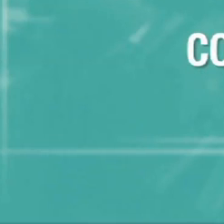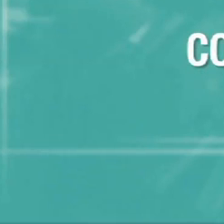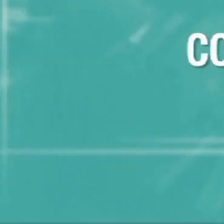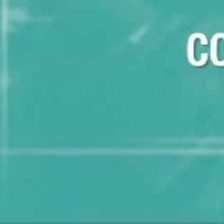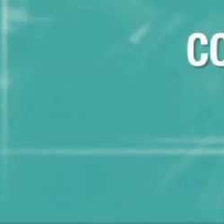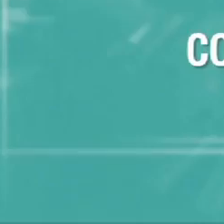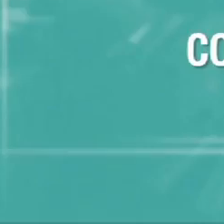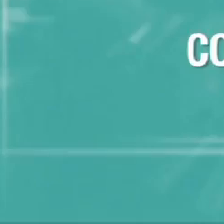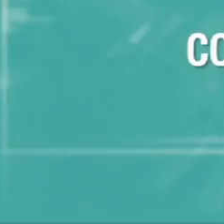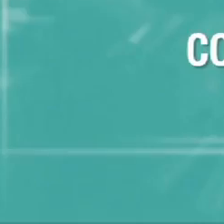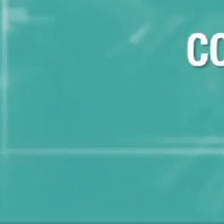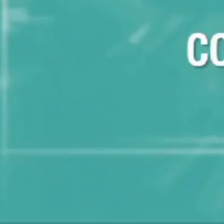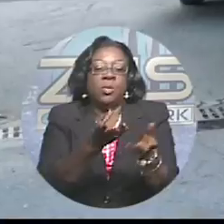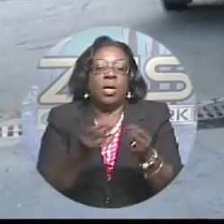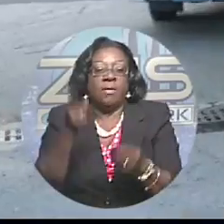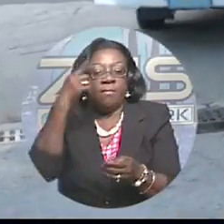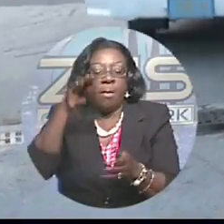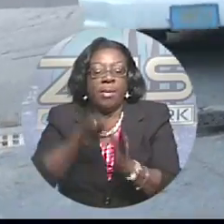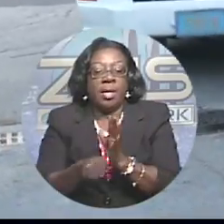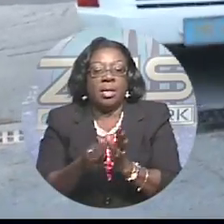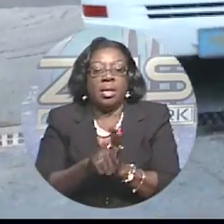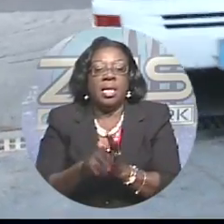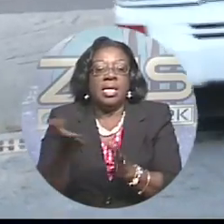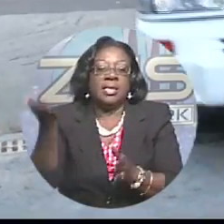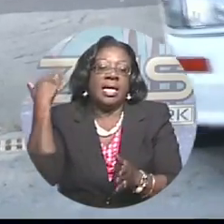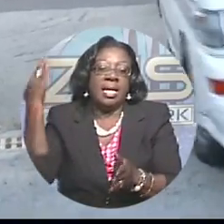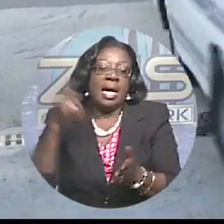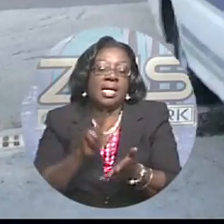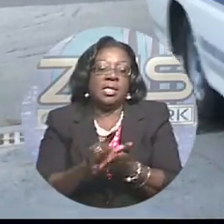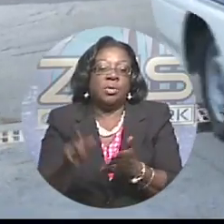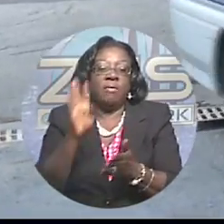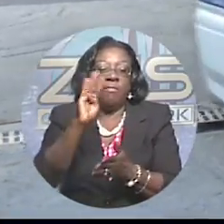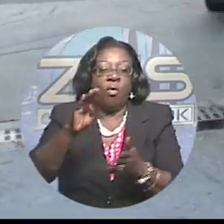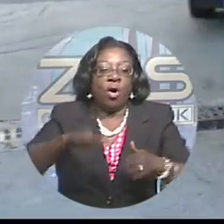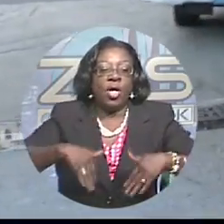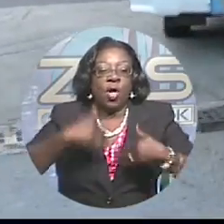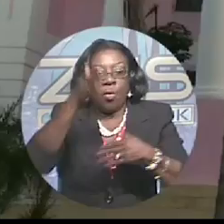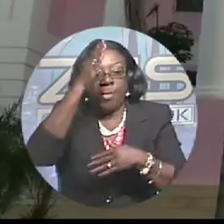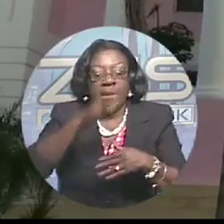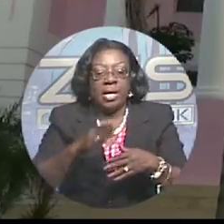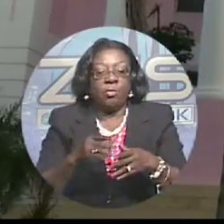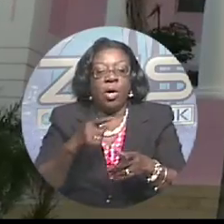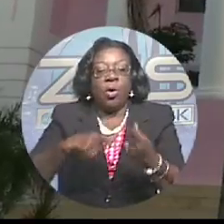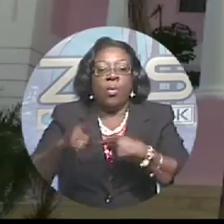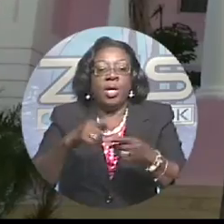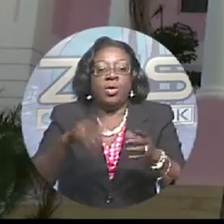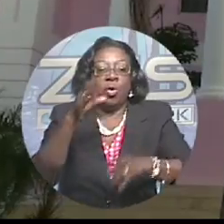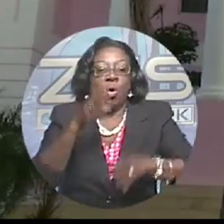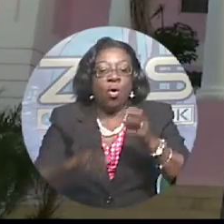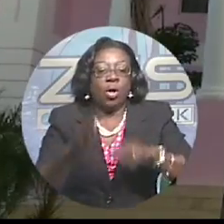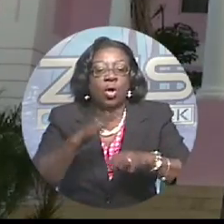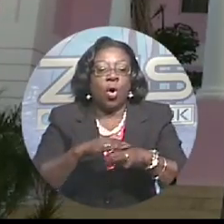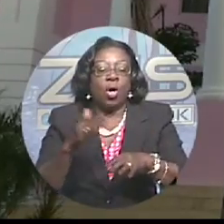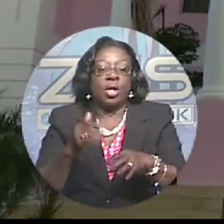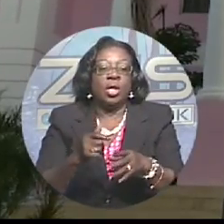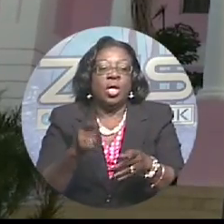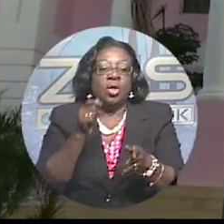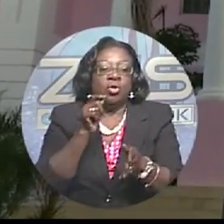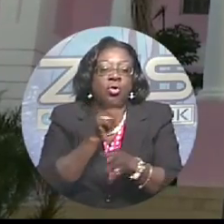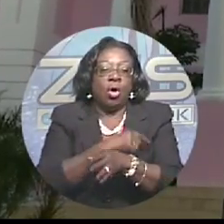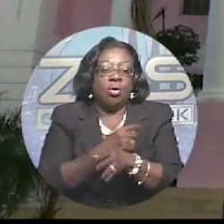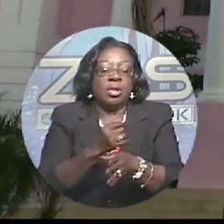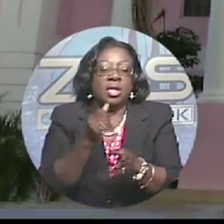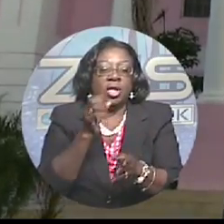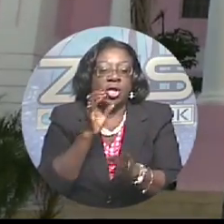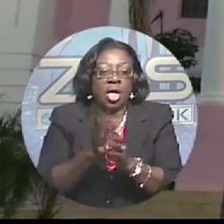Edgecombe. He's wanted for murder. Dean says last week four young men were arraigned before the courts on gang-related charges and believes the wanted men